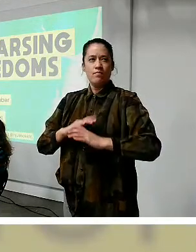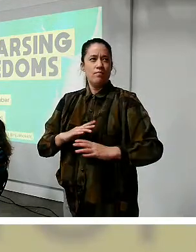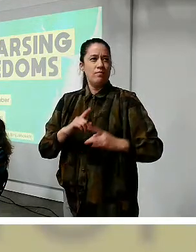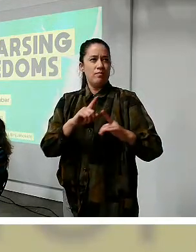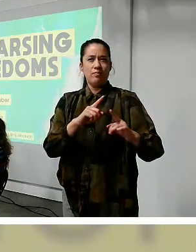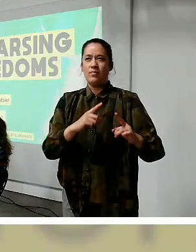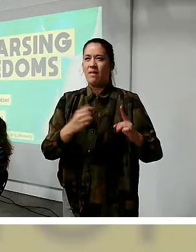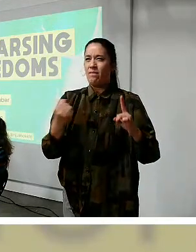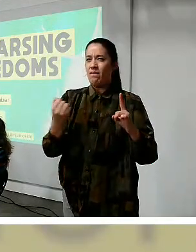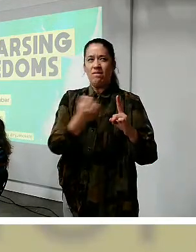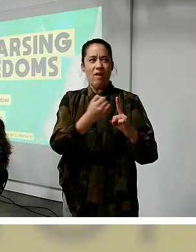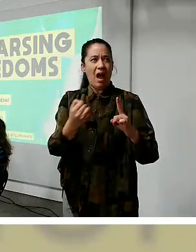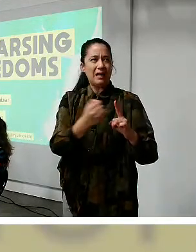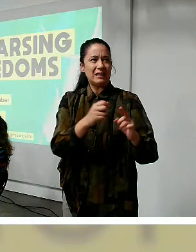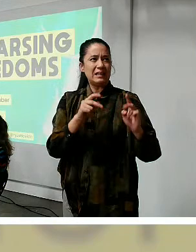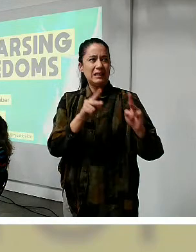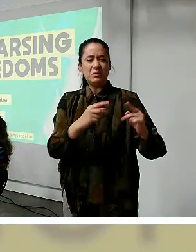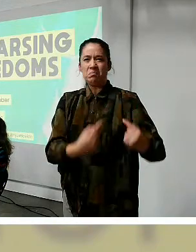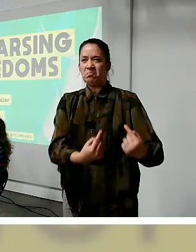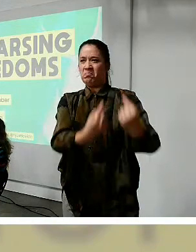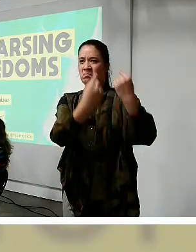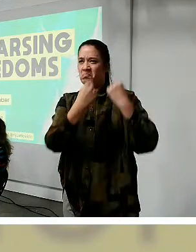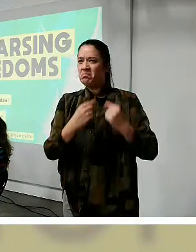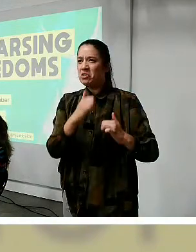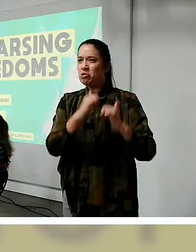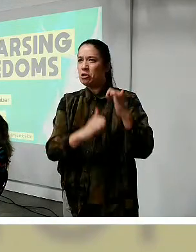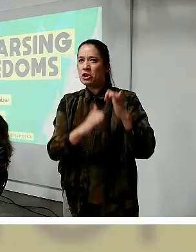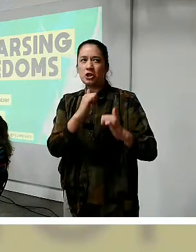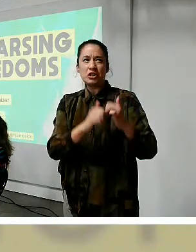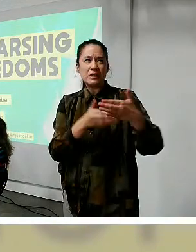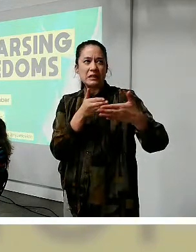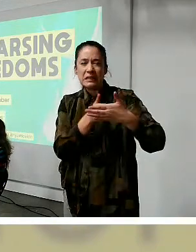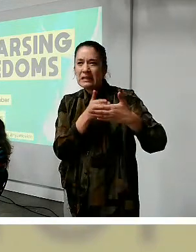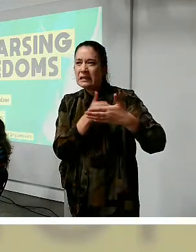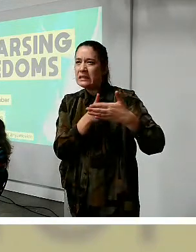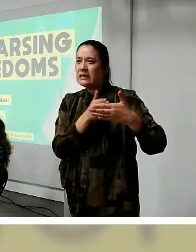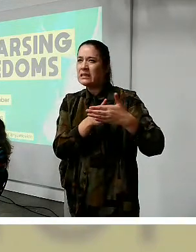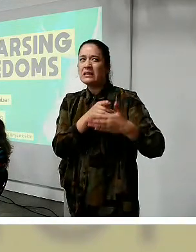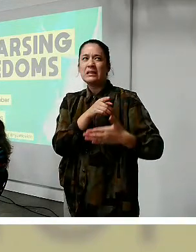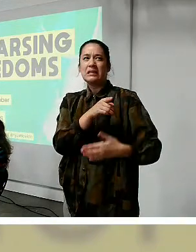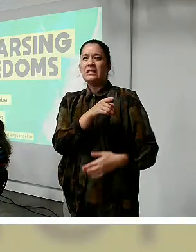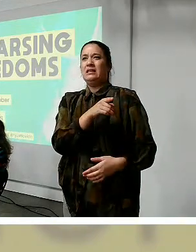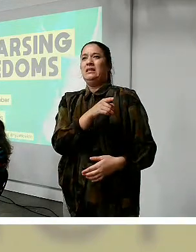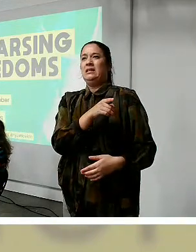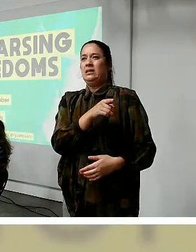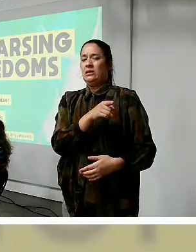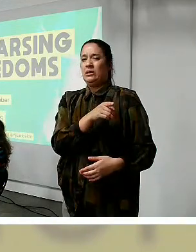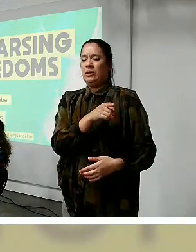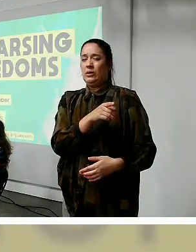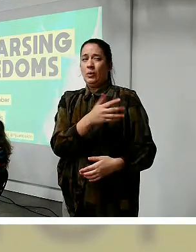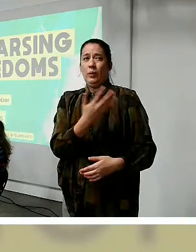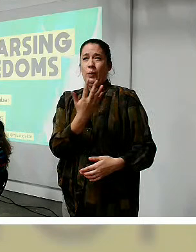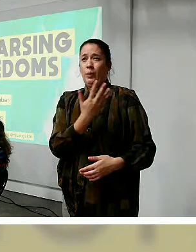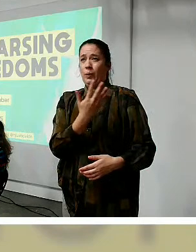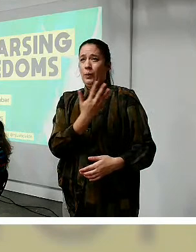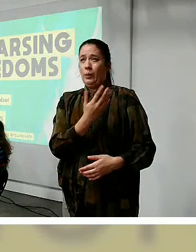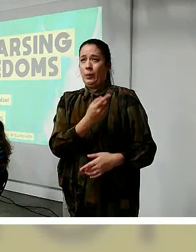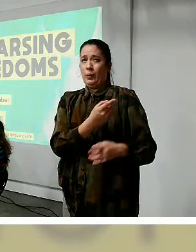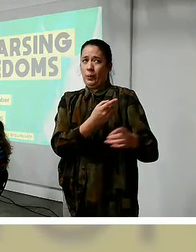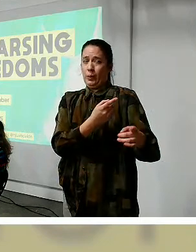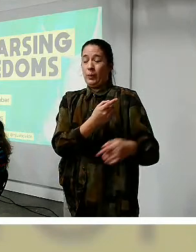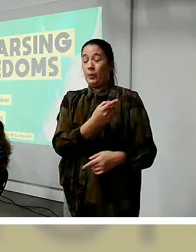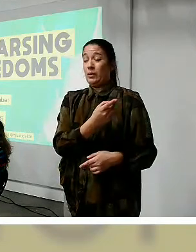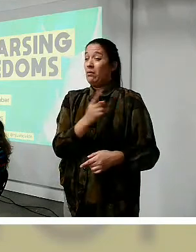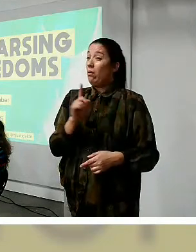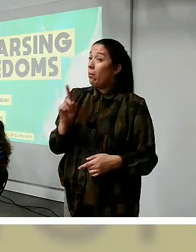violent systems and structures is very usefully redirected into something positive